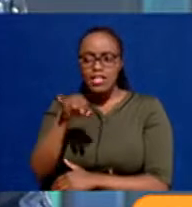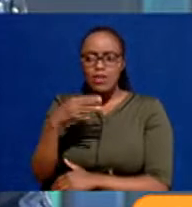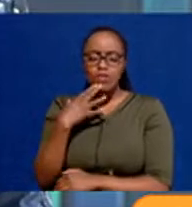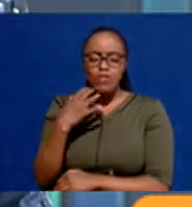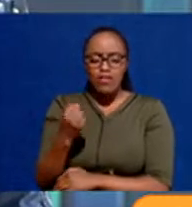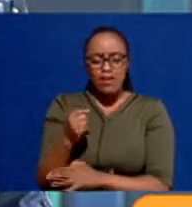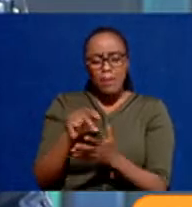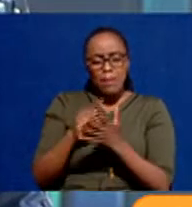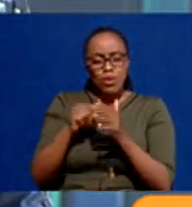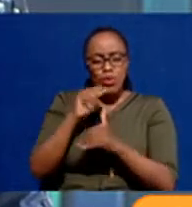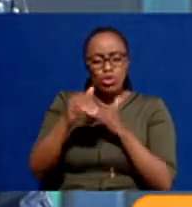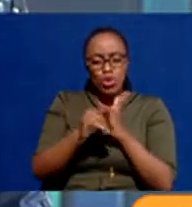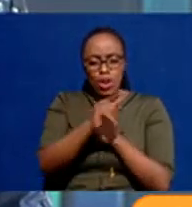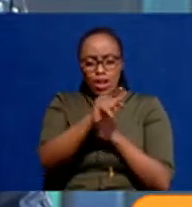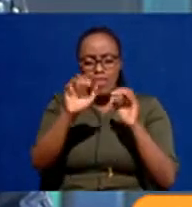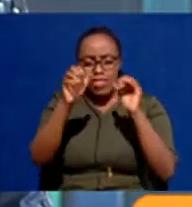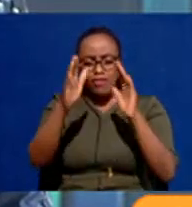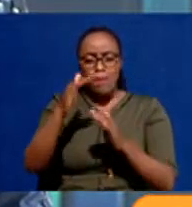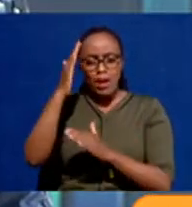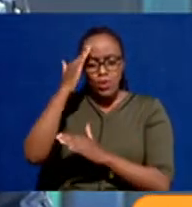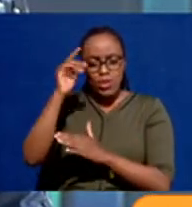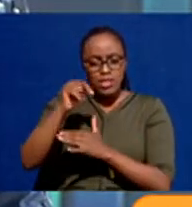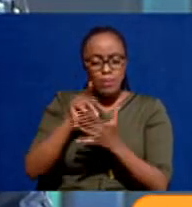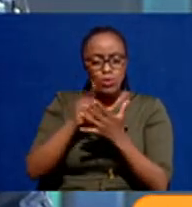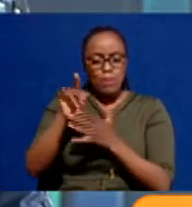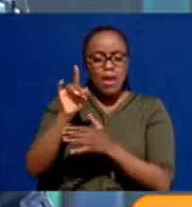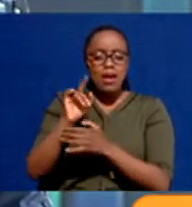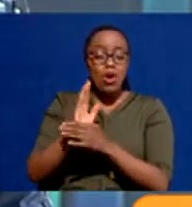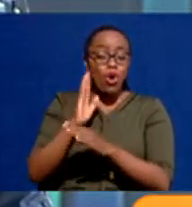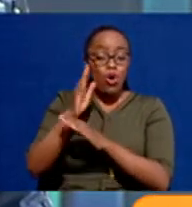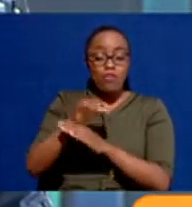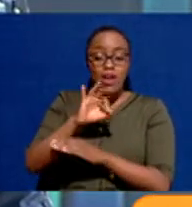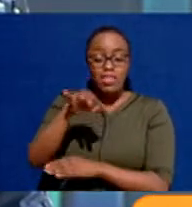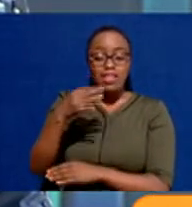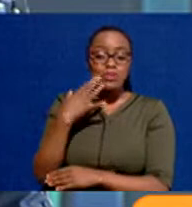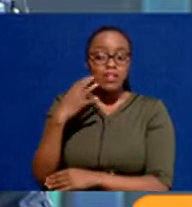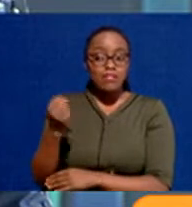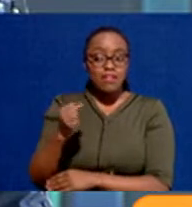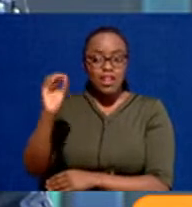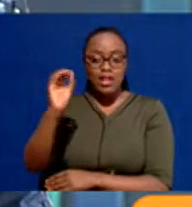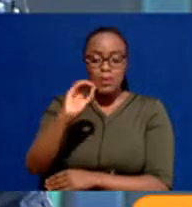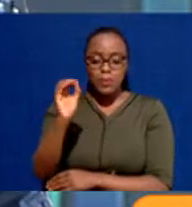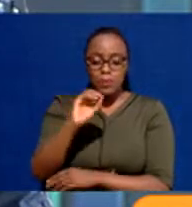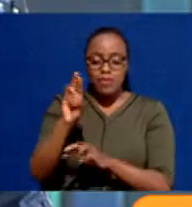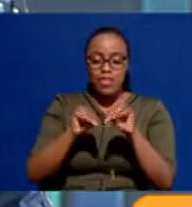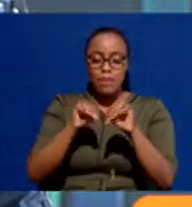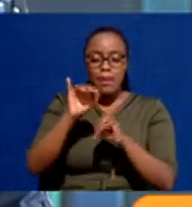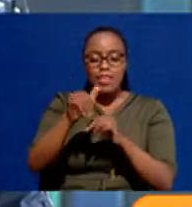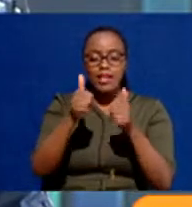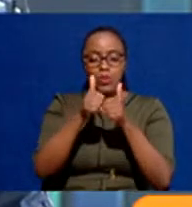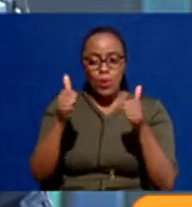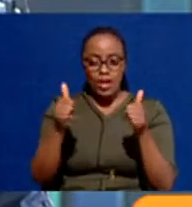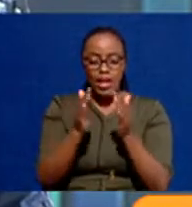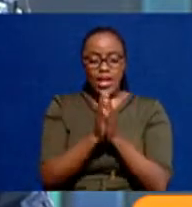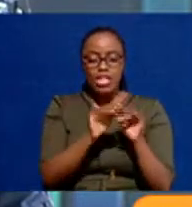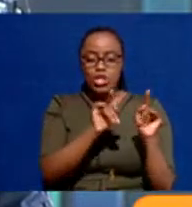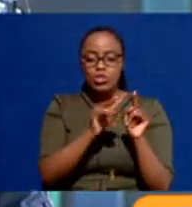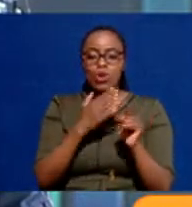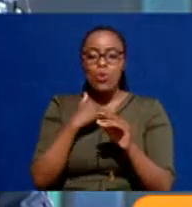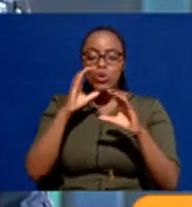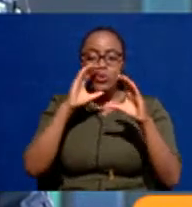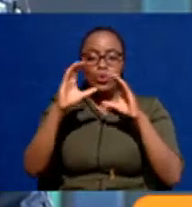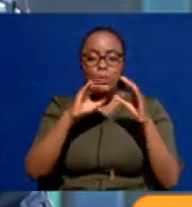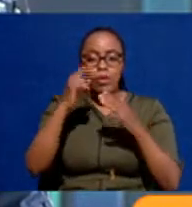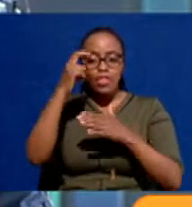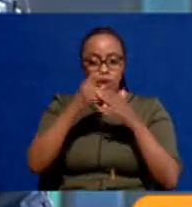3,500. So all farmers know they should not pay a shilling more than 3,500, and we've managed that very well. So we want to communicate